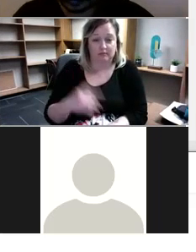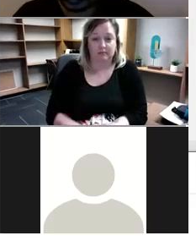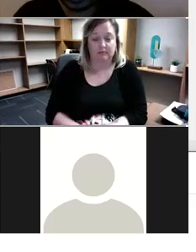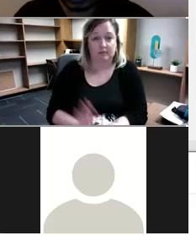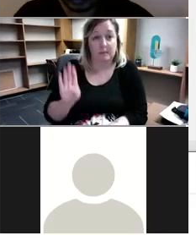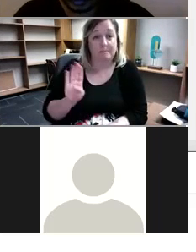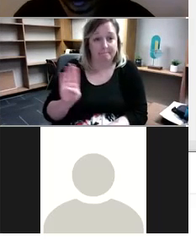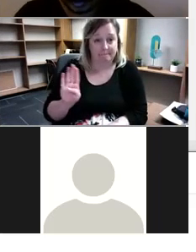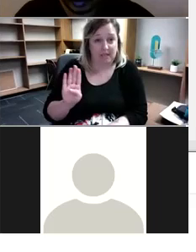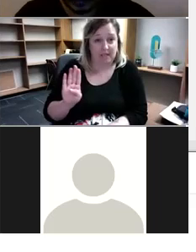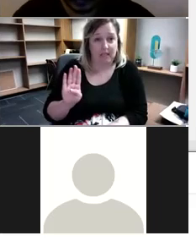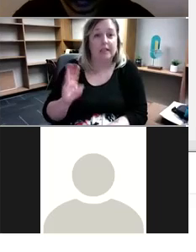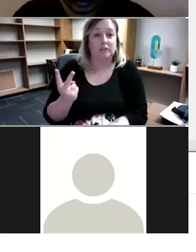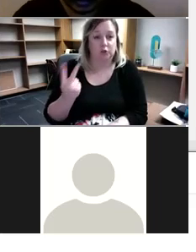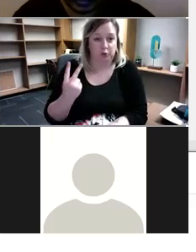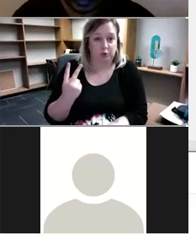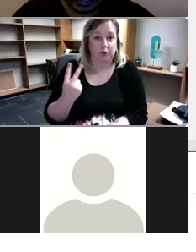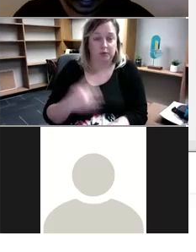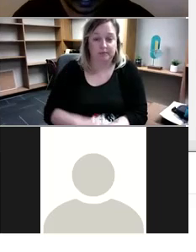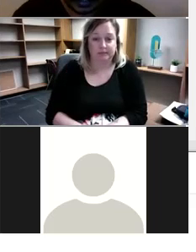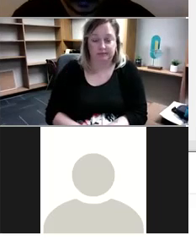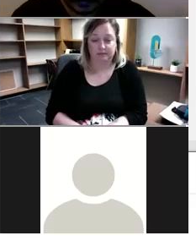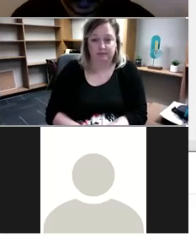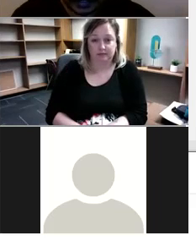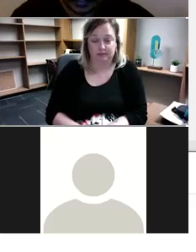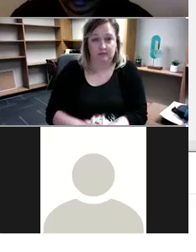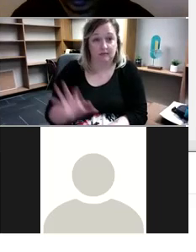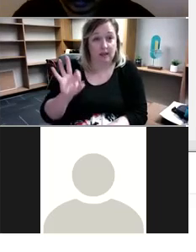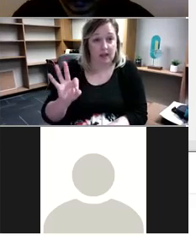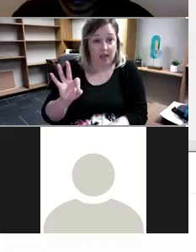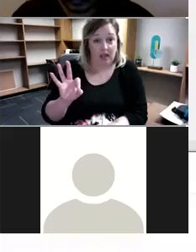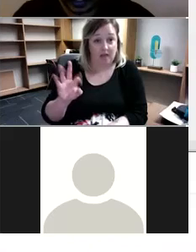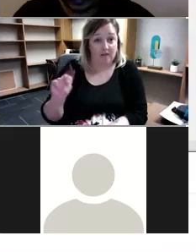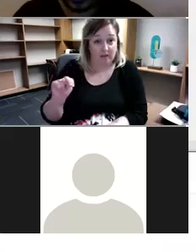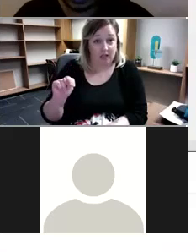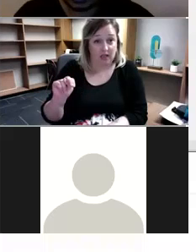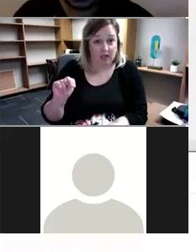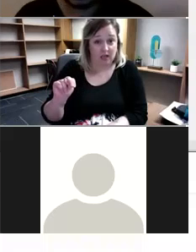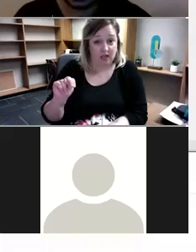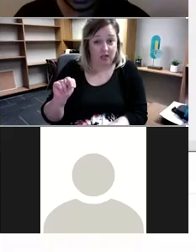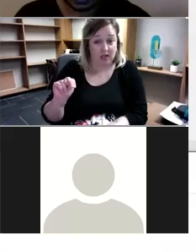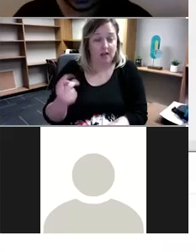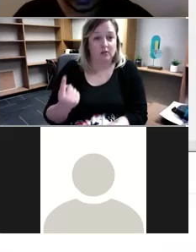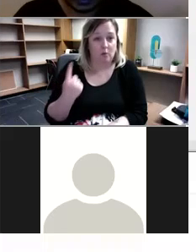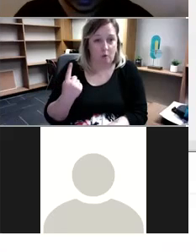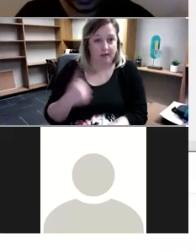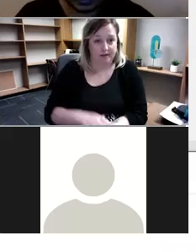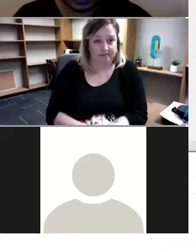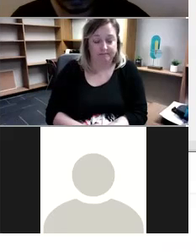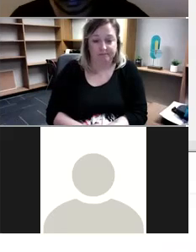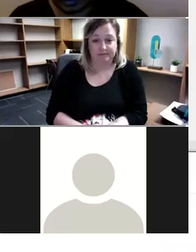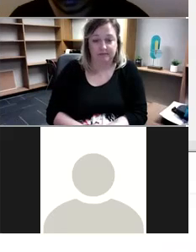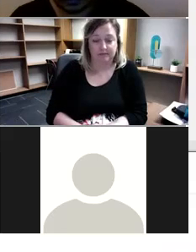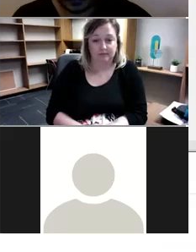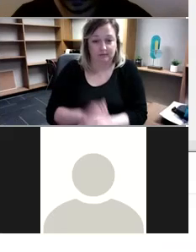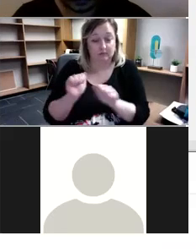B is 2, and f of n is 1. Now we can check that n raised